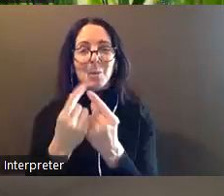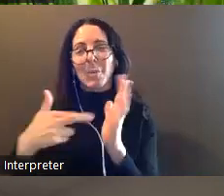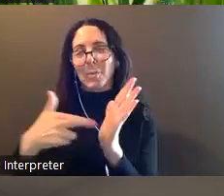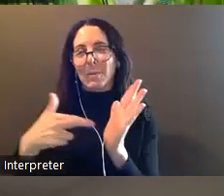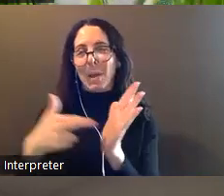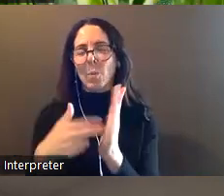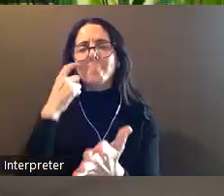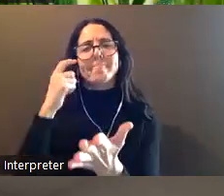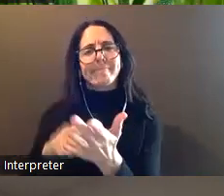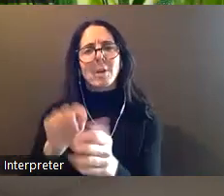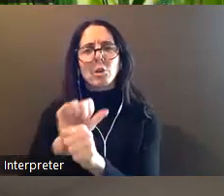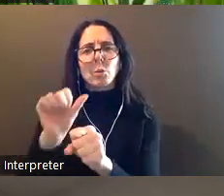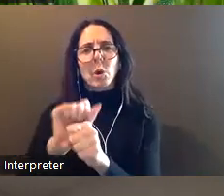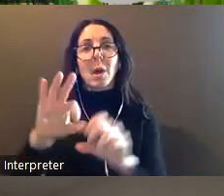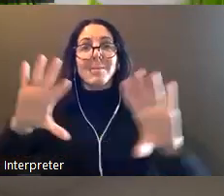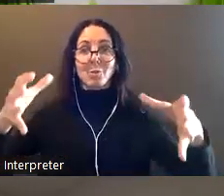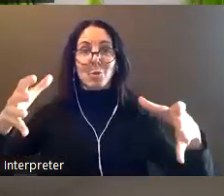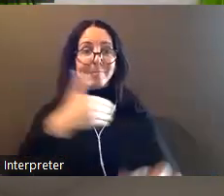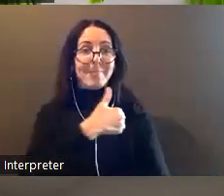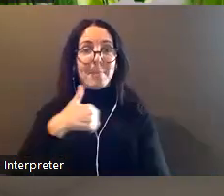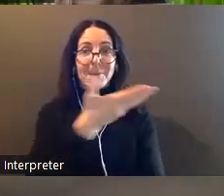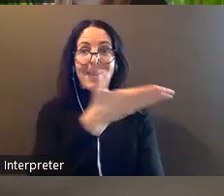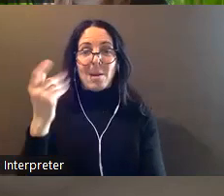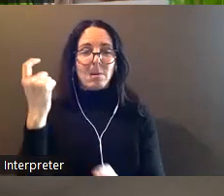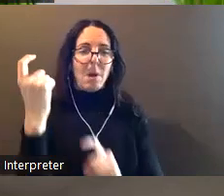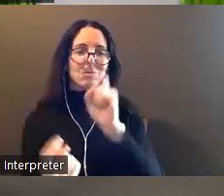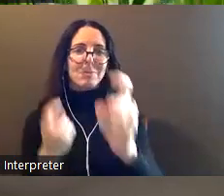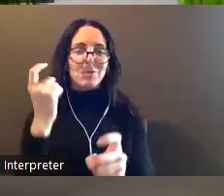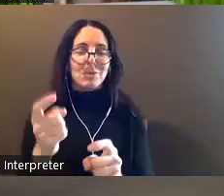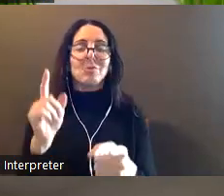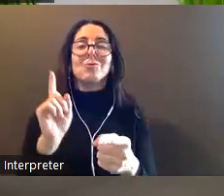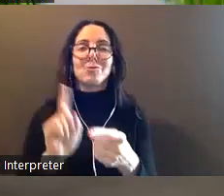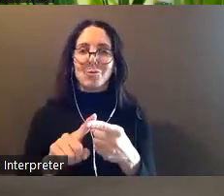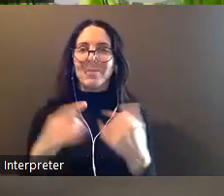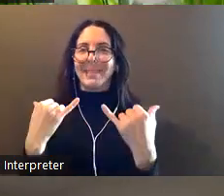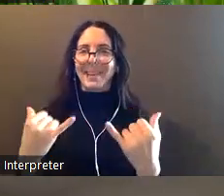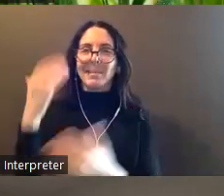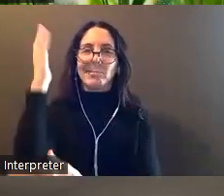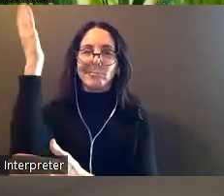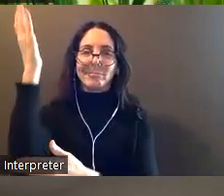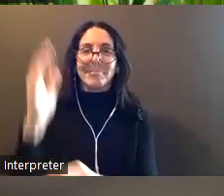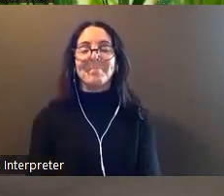the work of our collective group members and their contributions to the work being presented today.